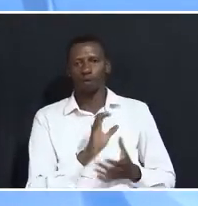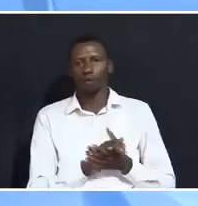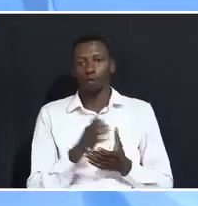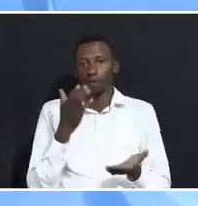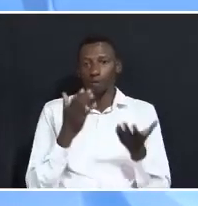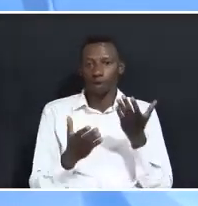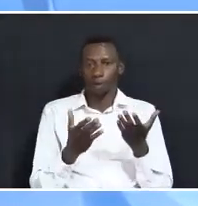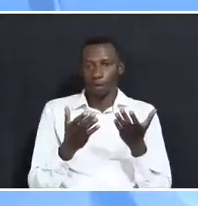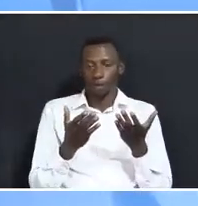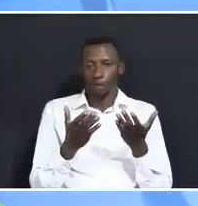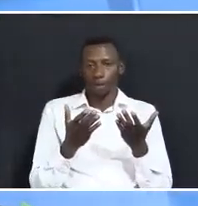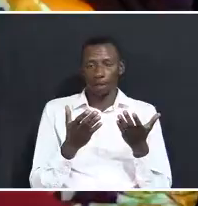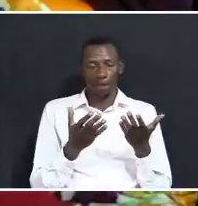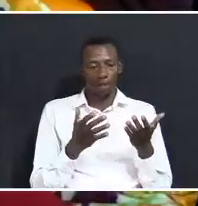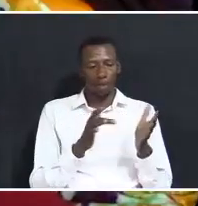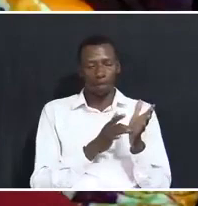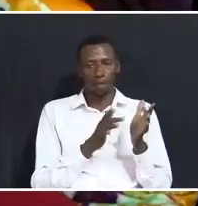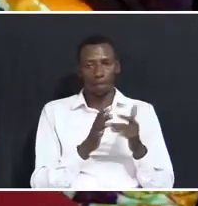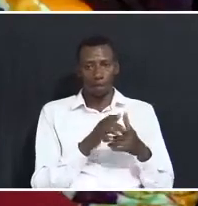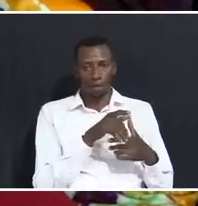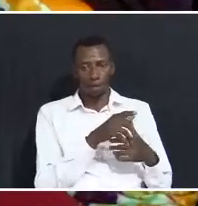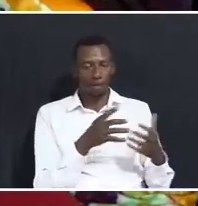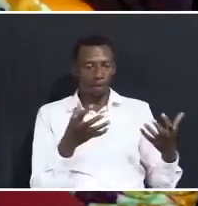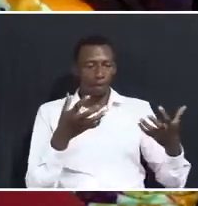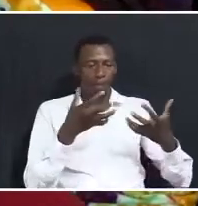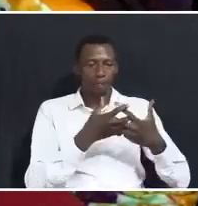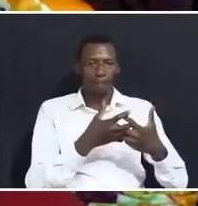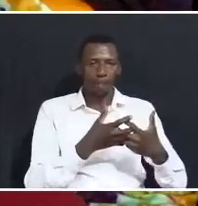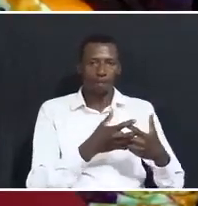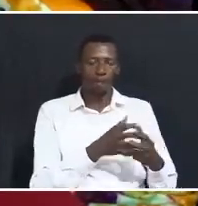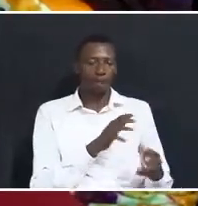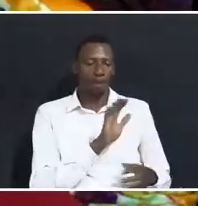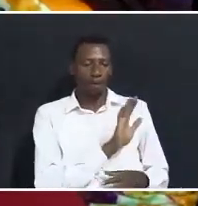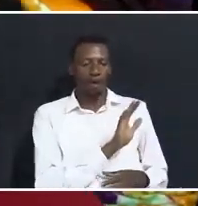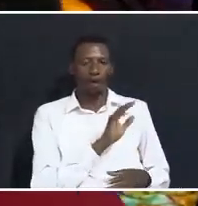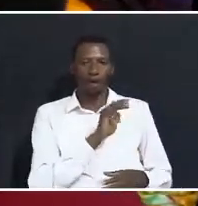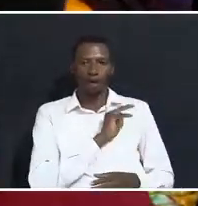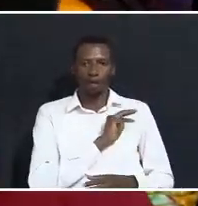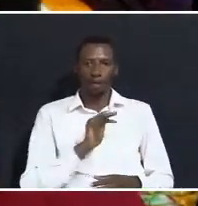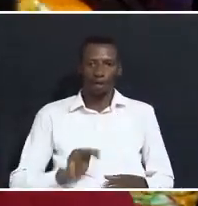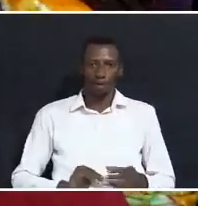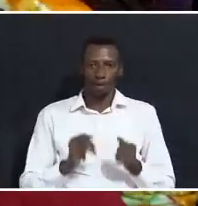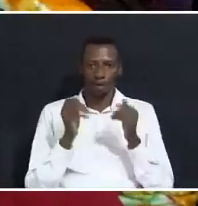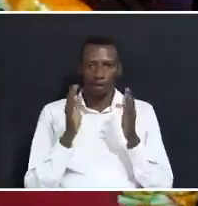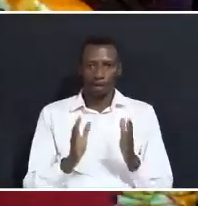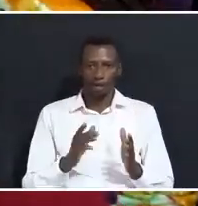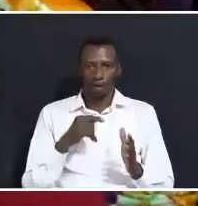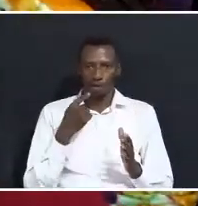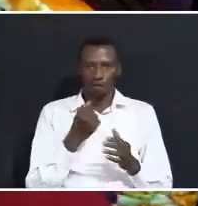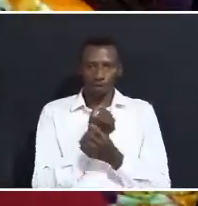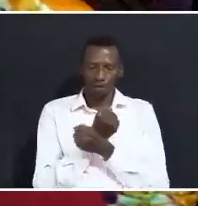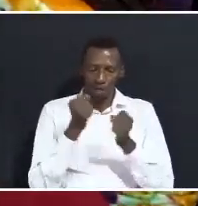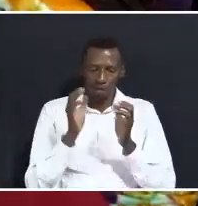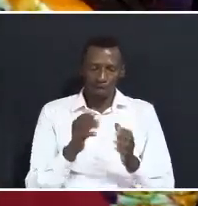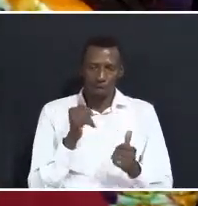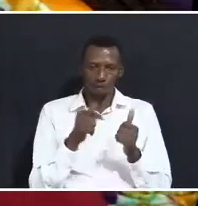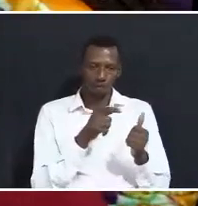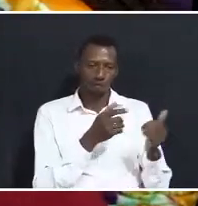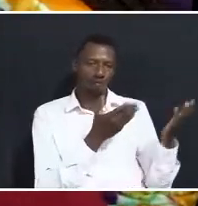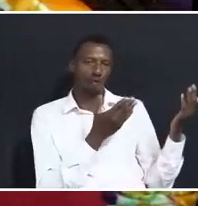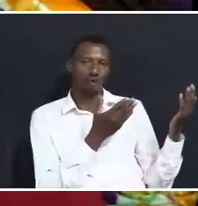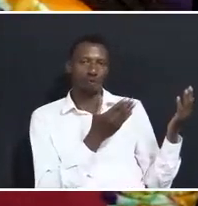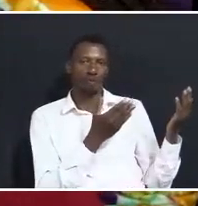Probably because he does not fit the kind of the Messiah that you see, the kind of Savior that you look